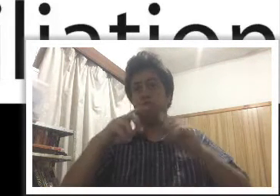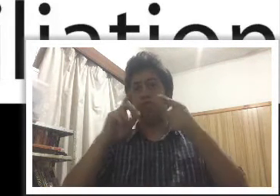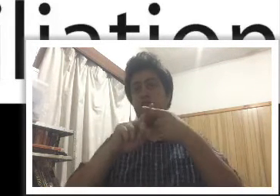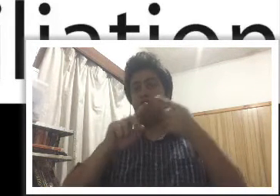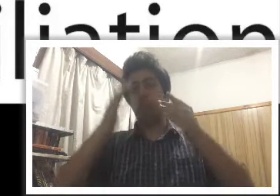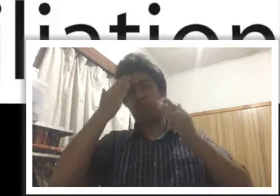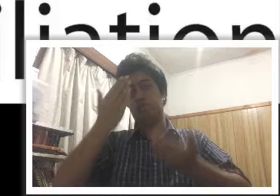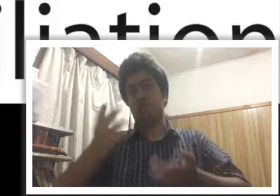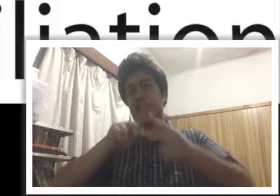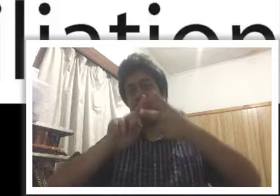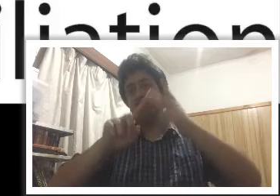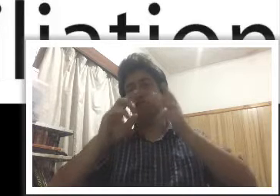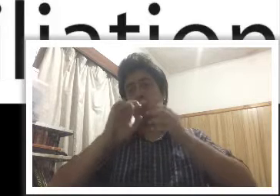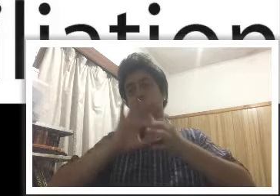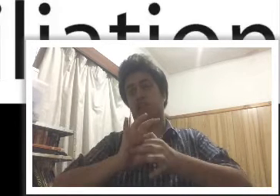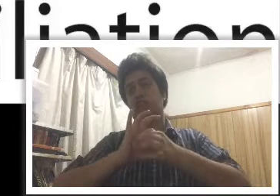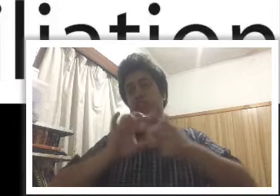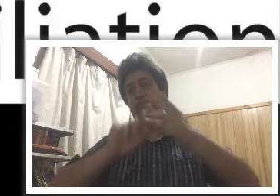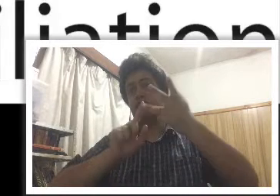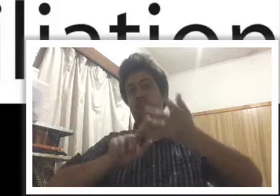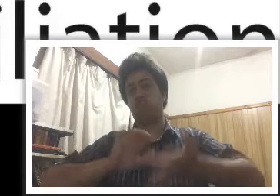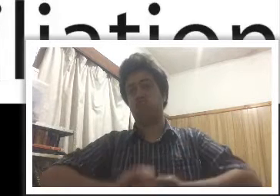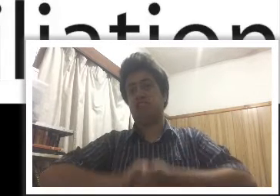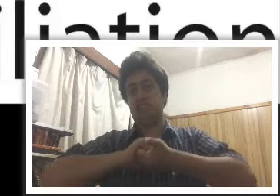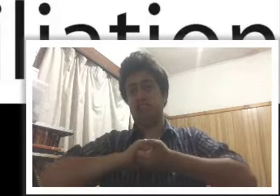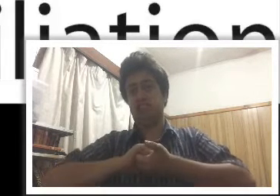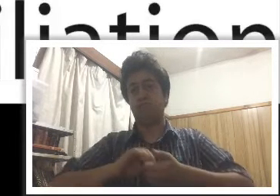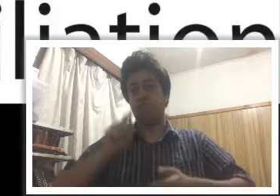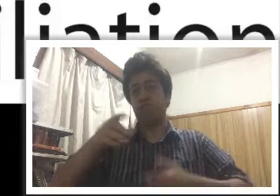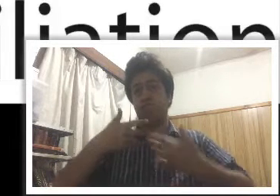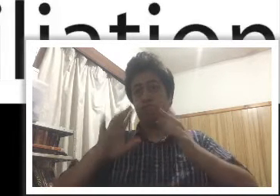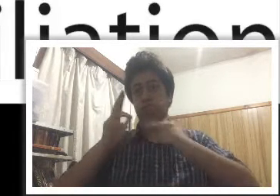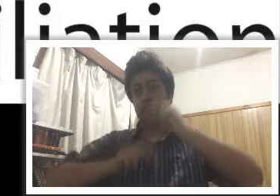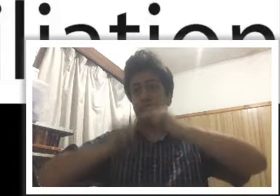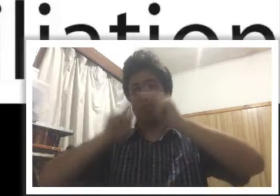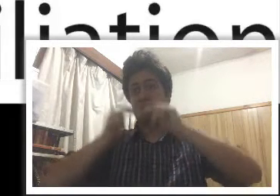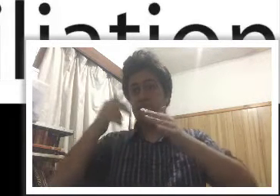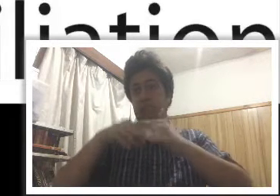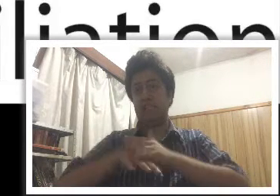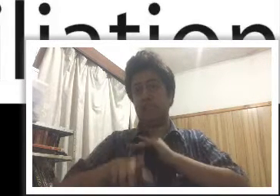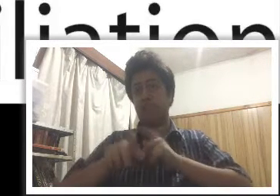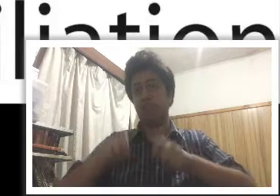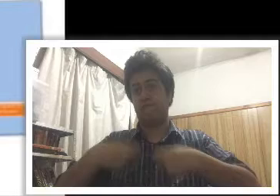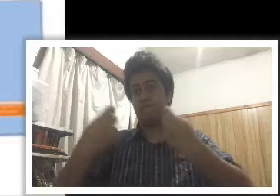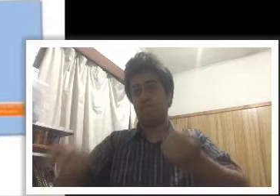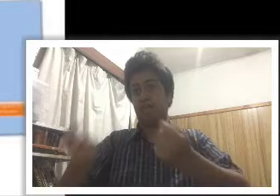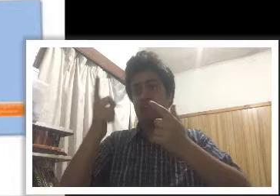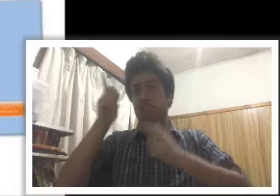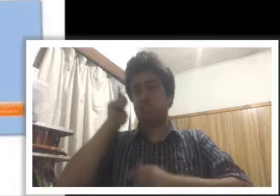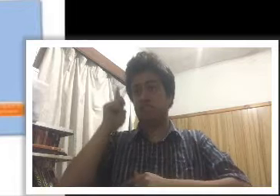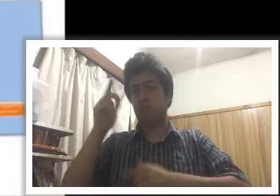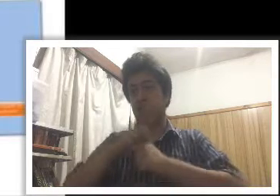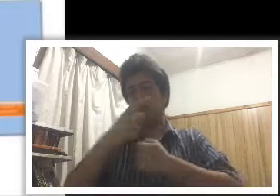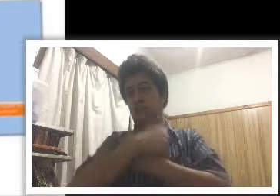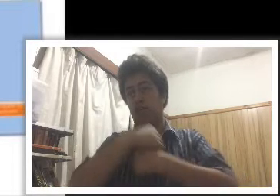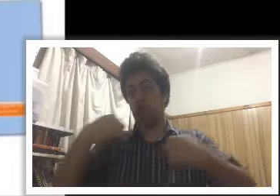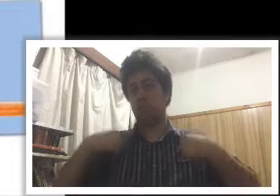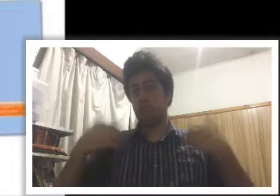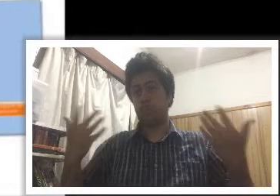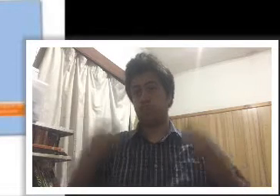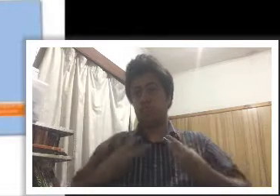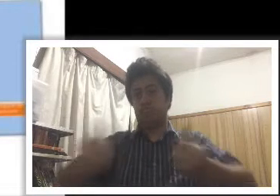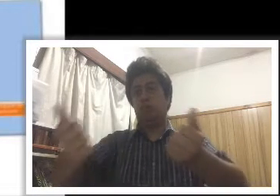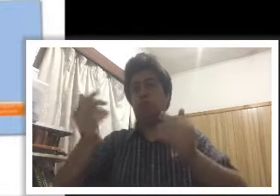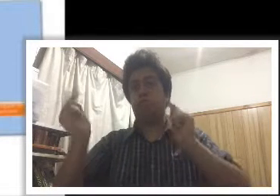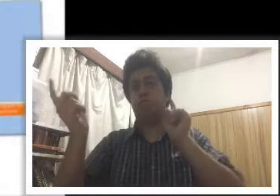to know our students and their cultures and history, and what to teach when delivering the humanities subjects. In the Australian curriculum,